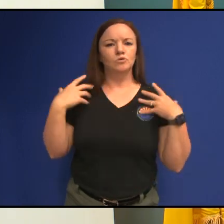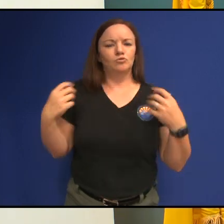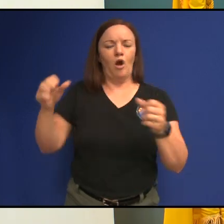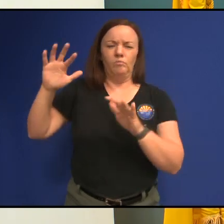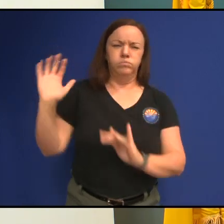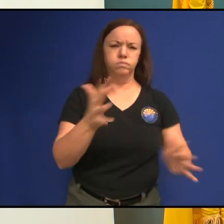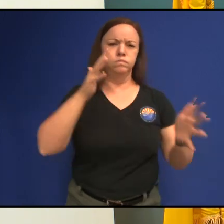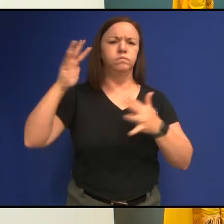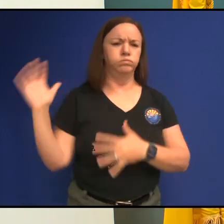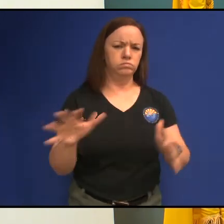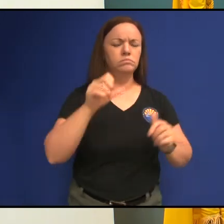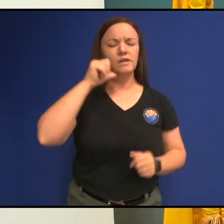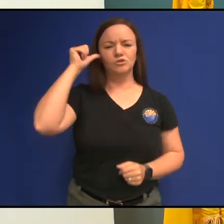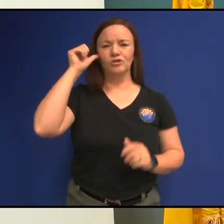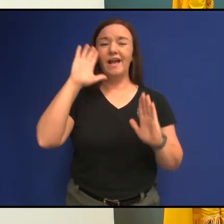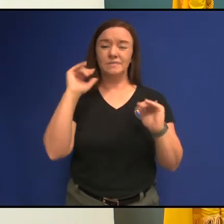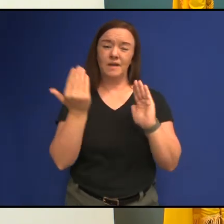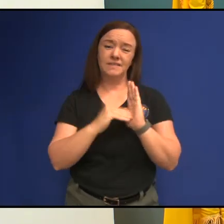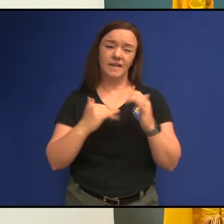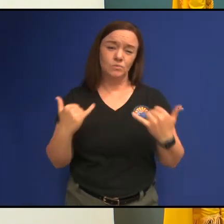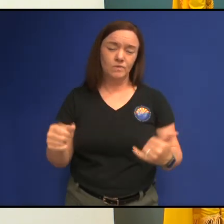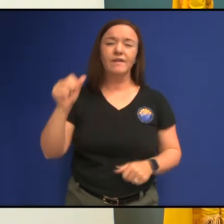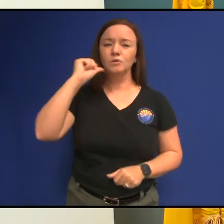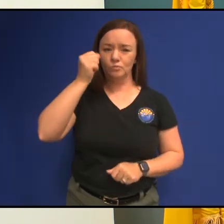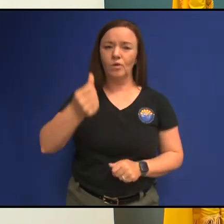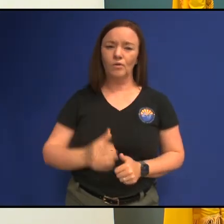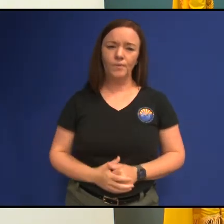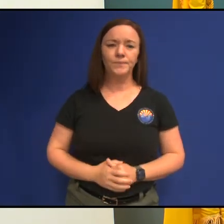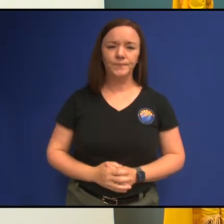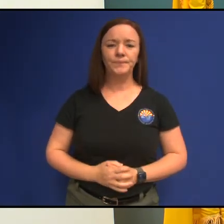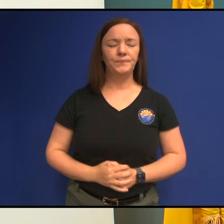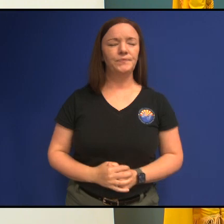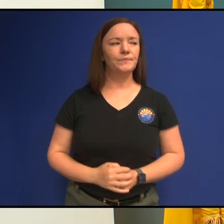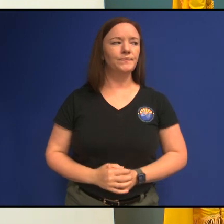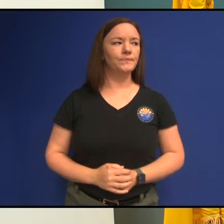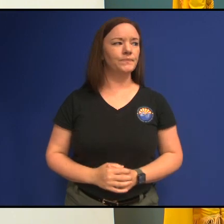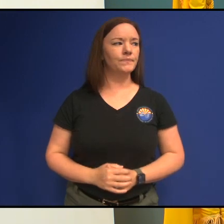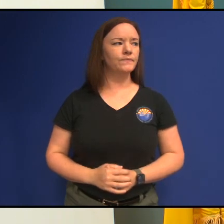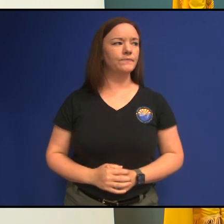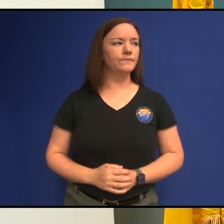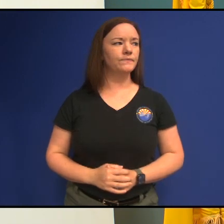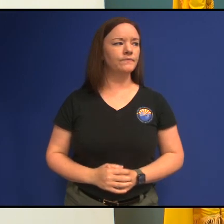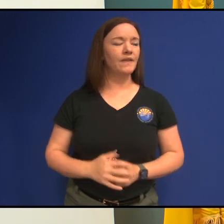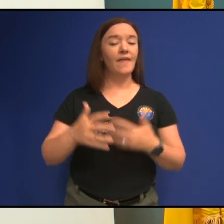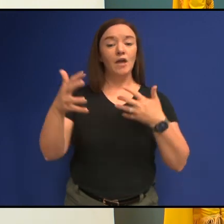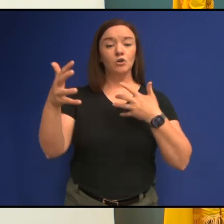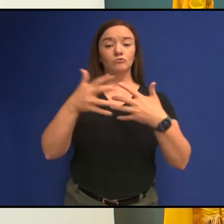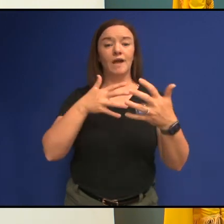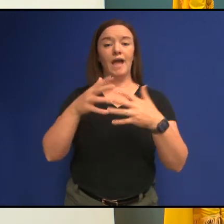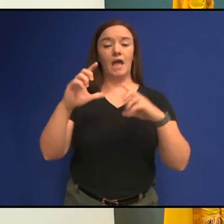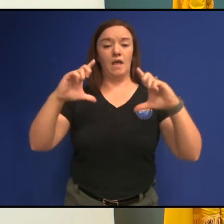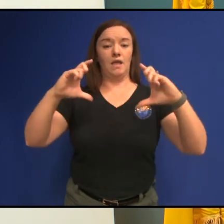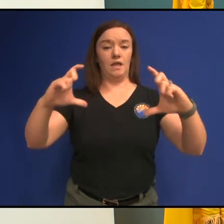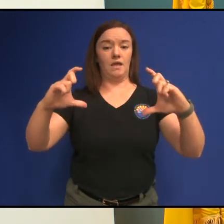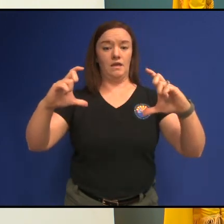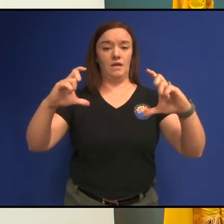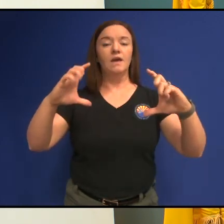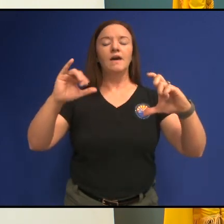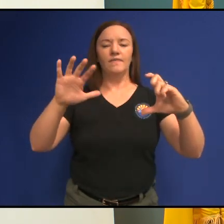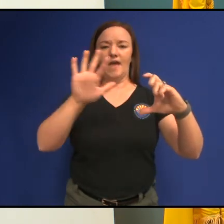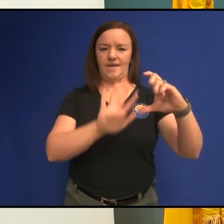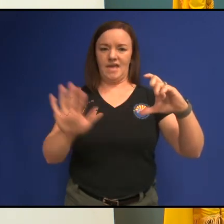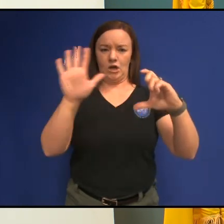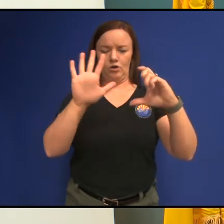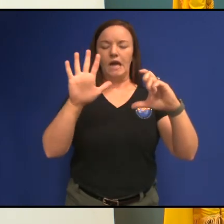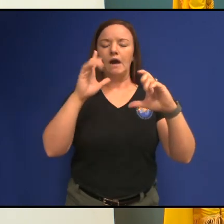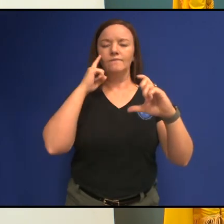similar thing today and even tomorrow. I'll bring your attention to this gray area here. That's the critical fire weather area.